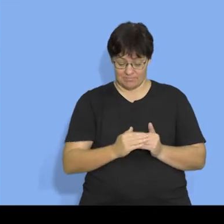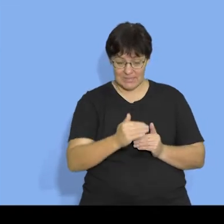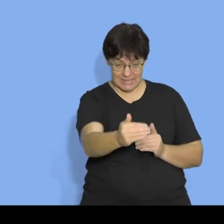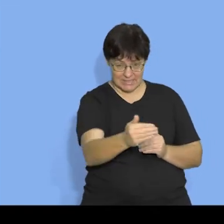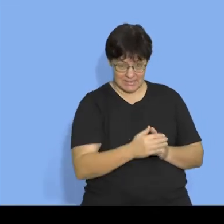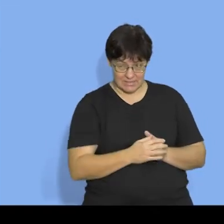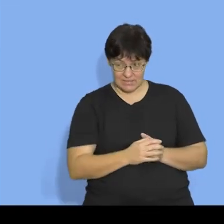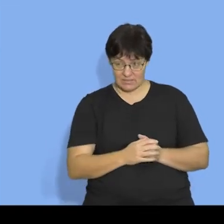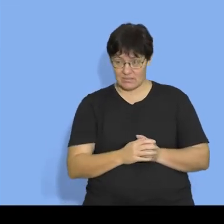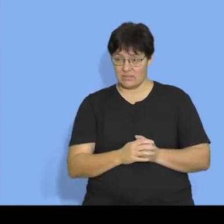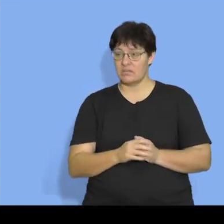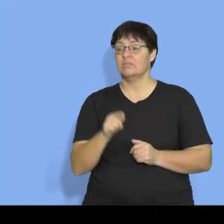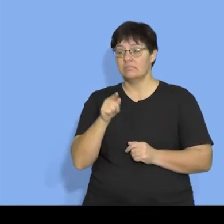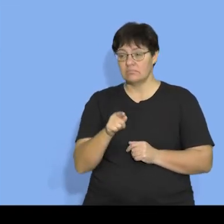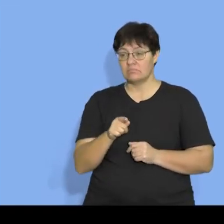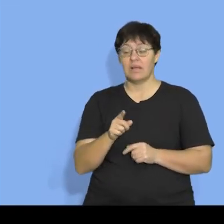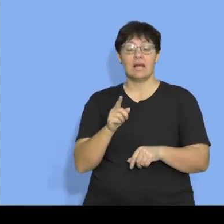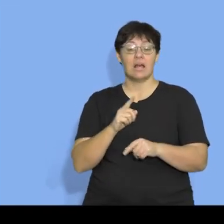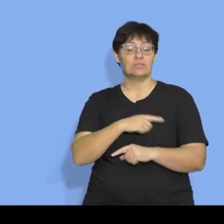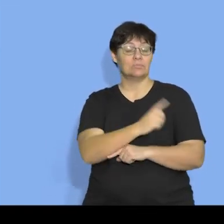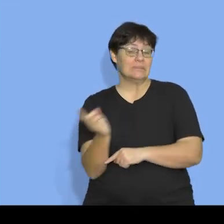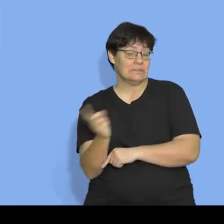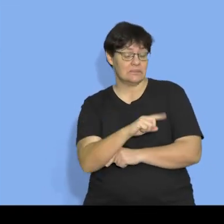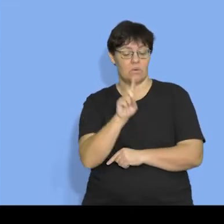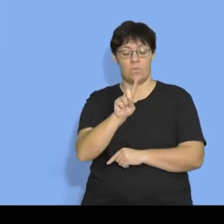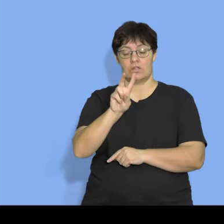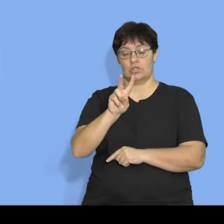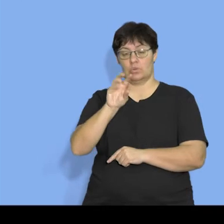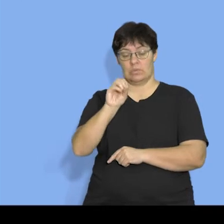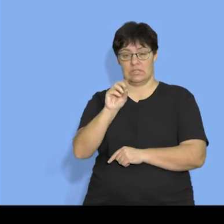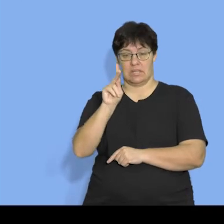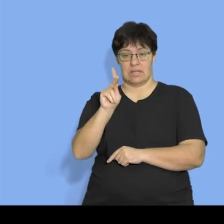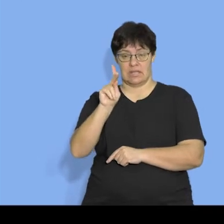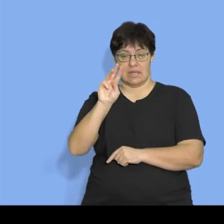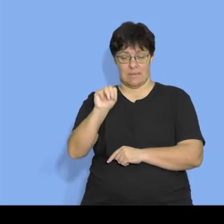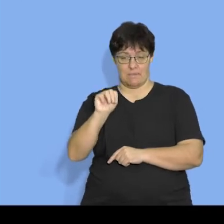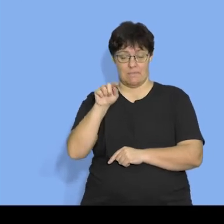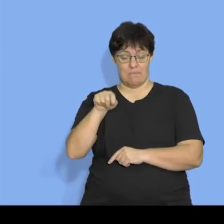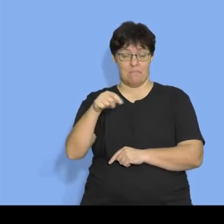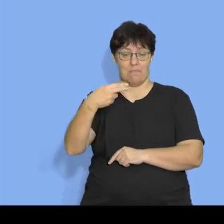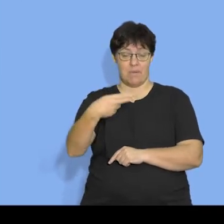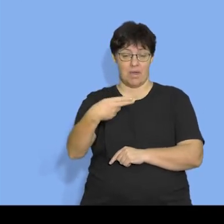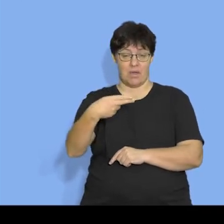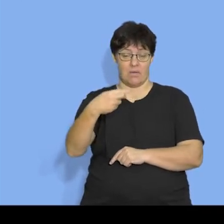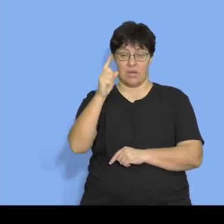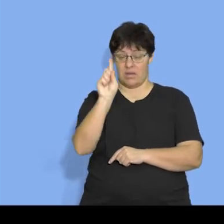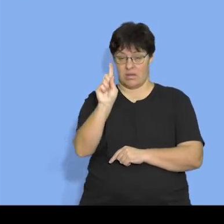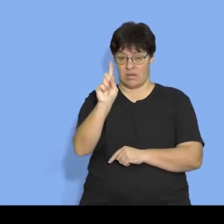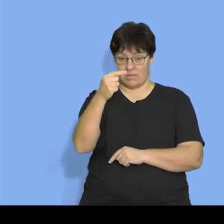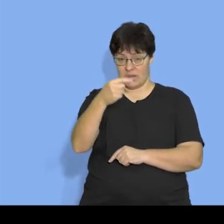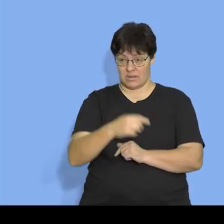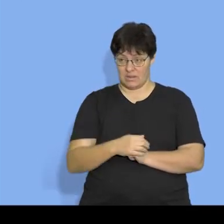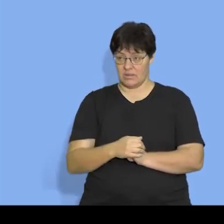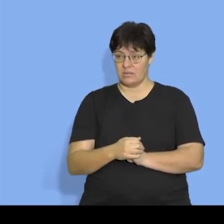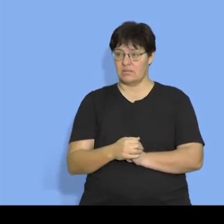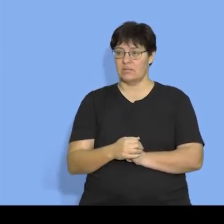75 kilometers while driving at 120 kilometers per hour. That should